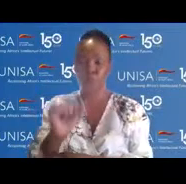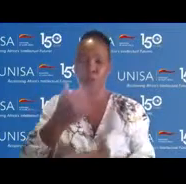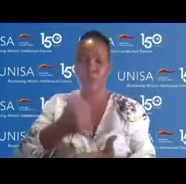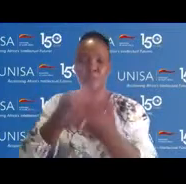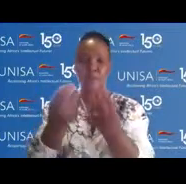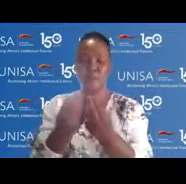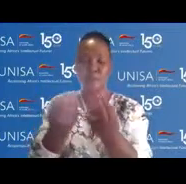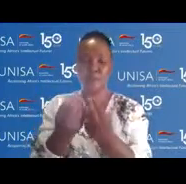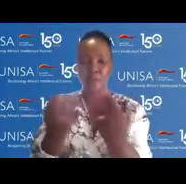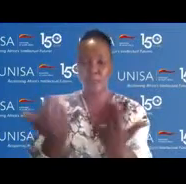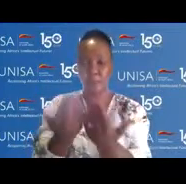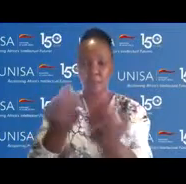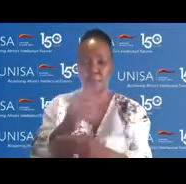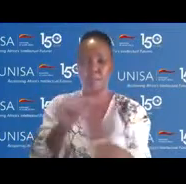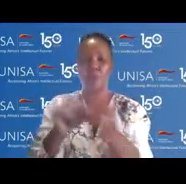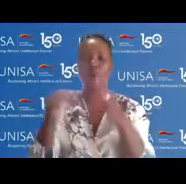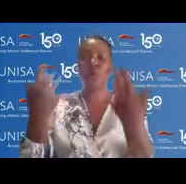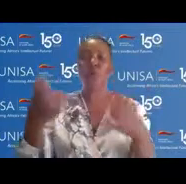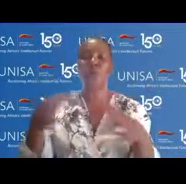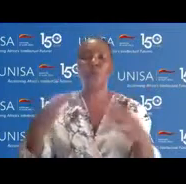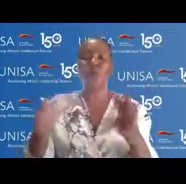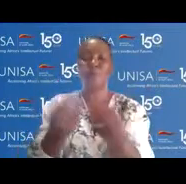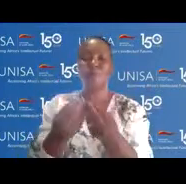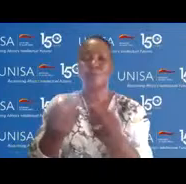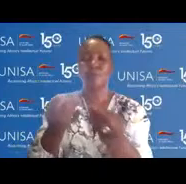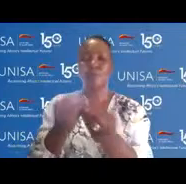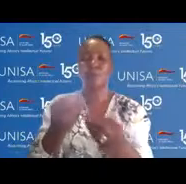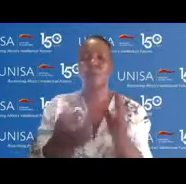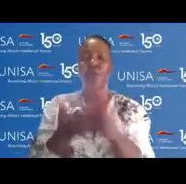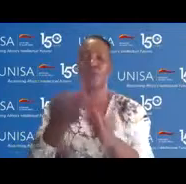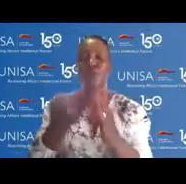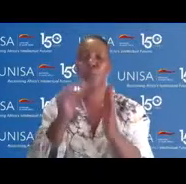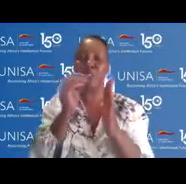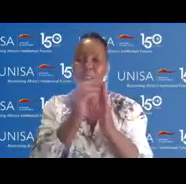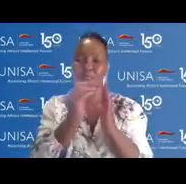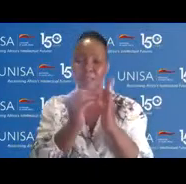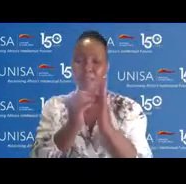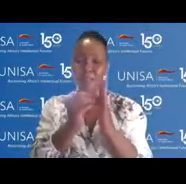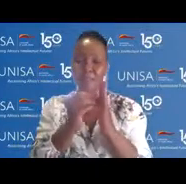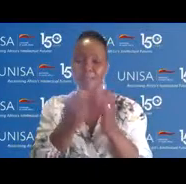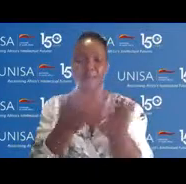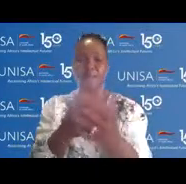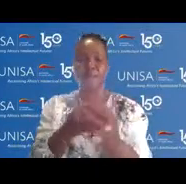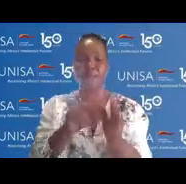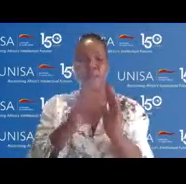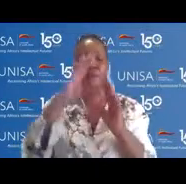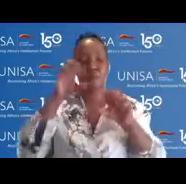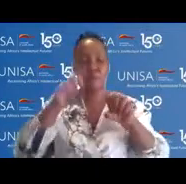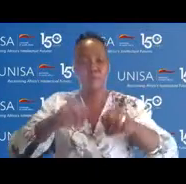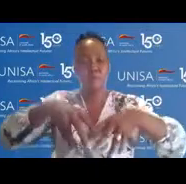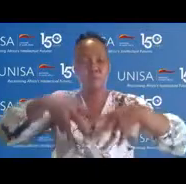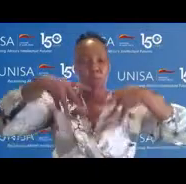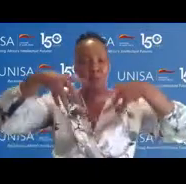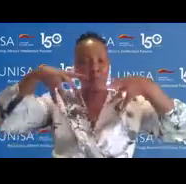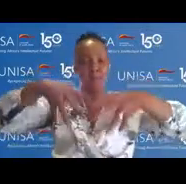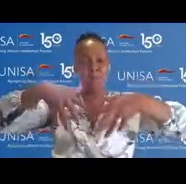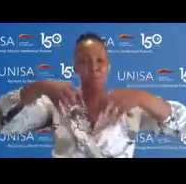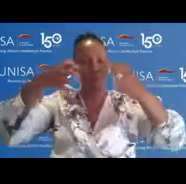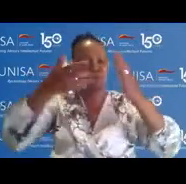really critical element. So you go to your settings, then you just scroll down, and for a Samsung, you will find device